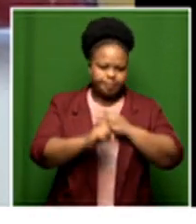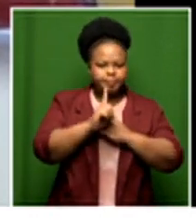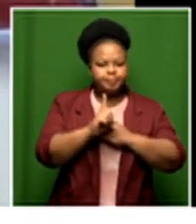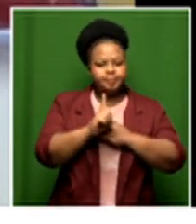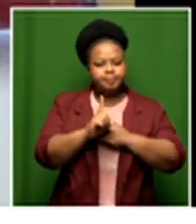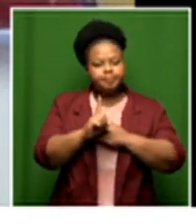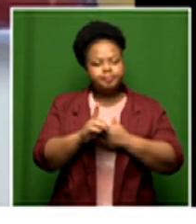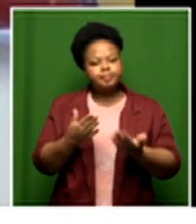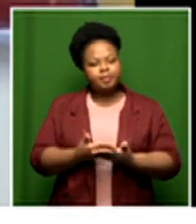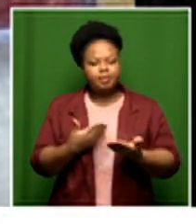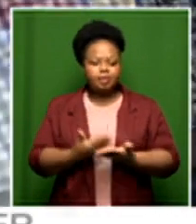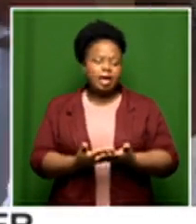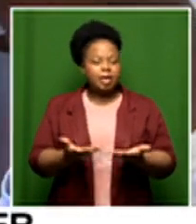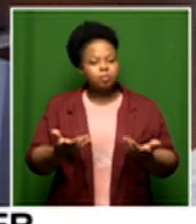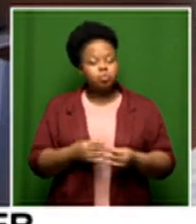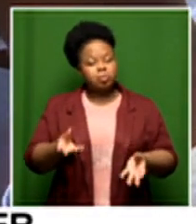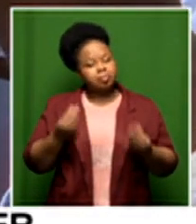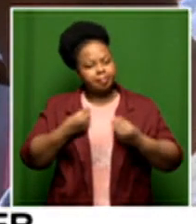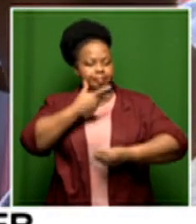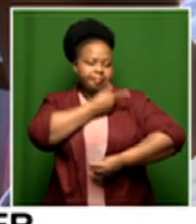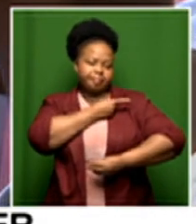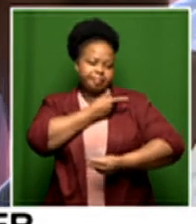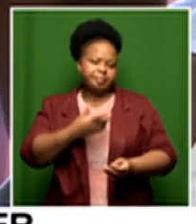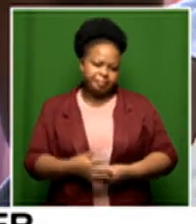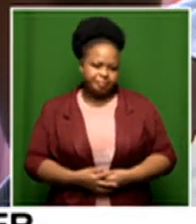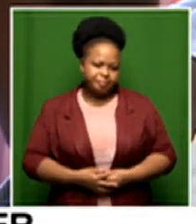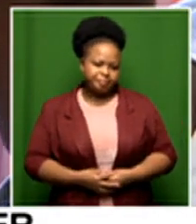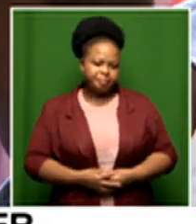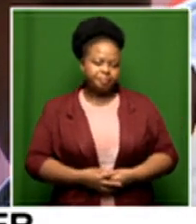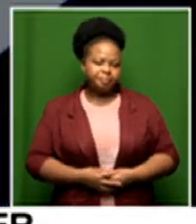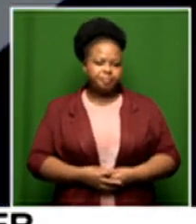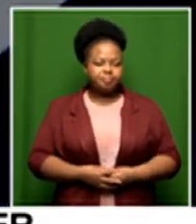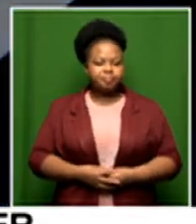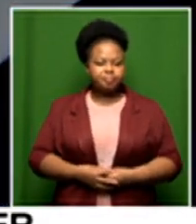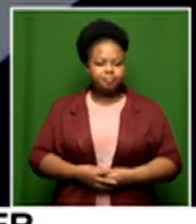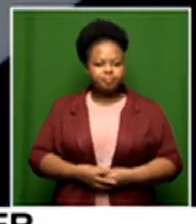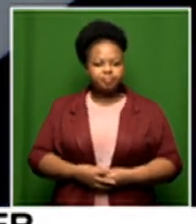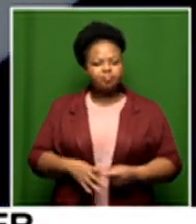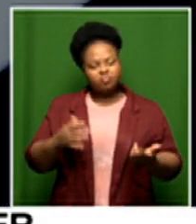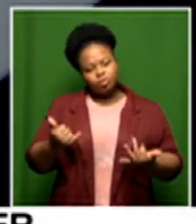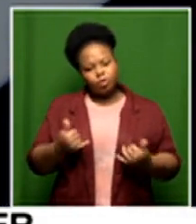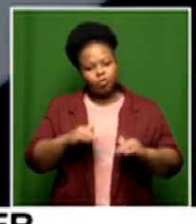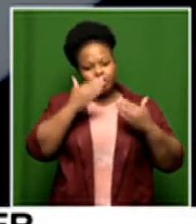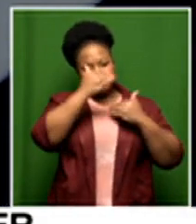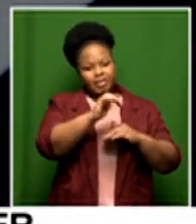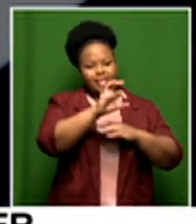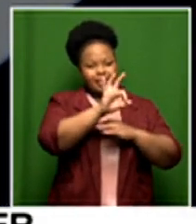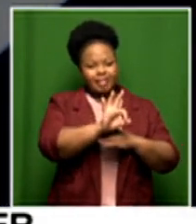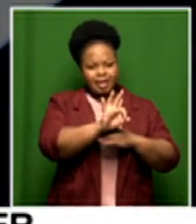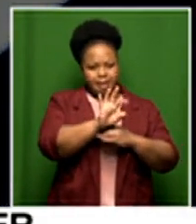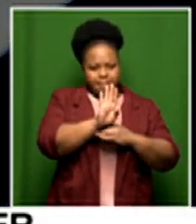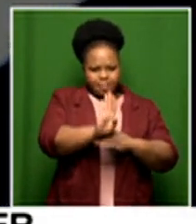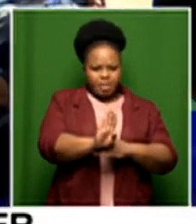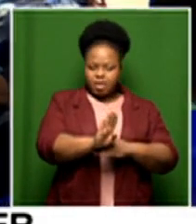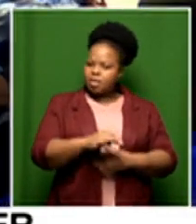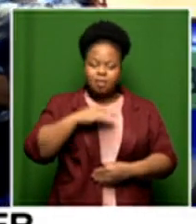or are eligible to receive the vaccines. So, and it is a phase 3B. It means